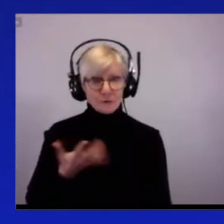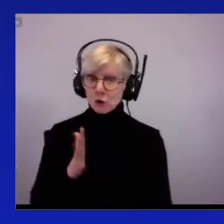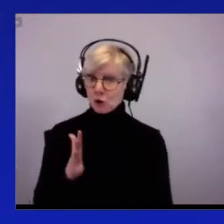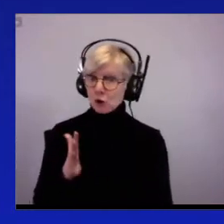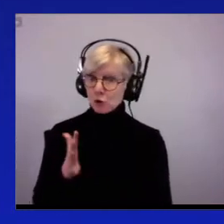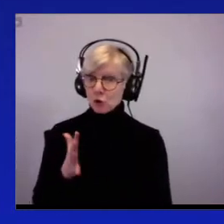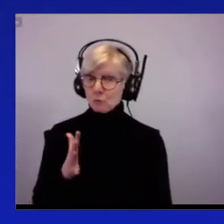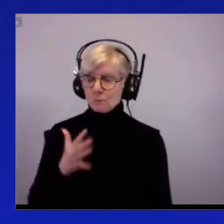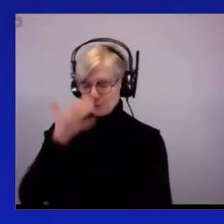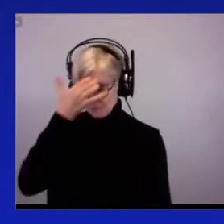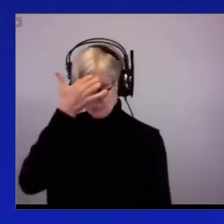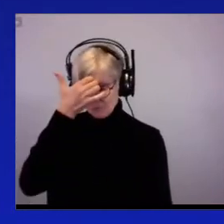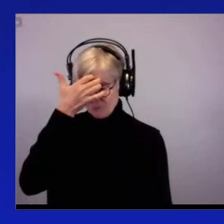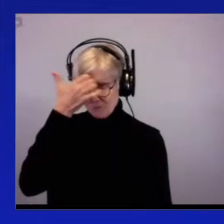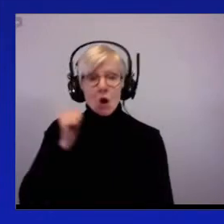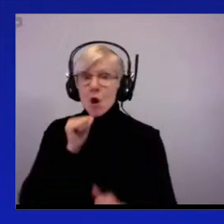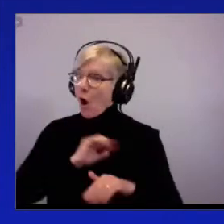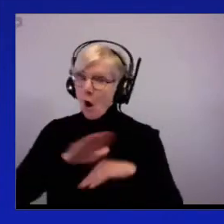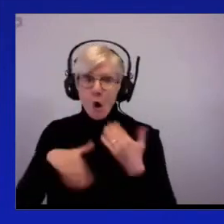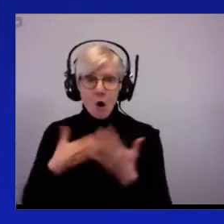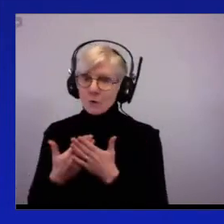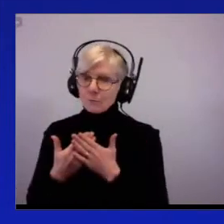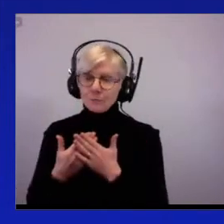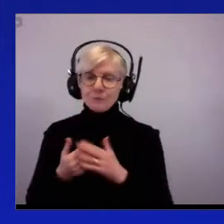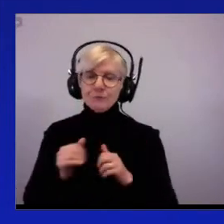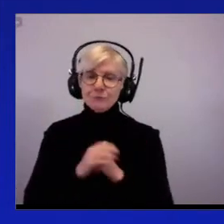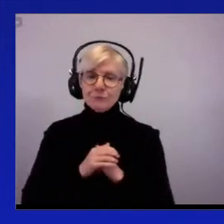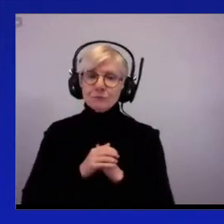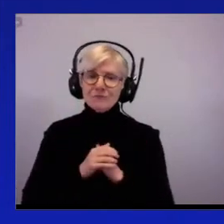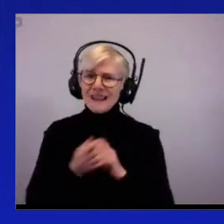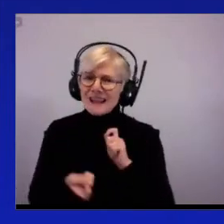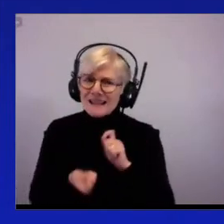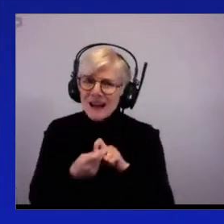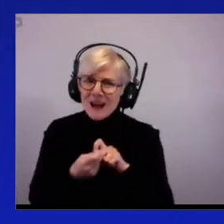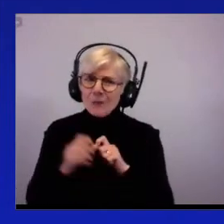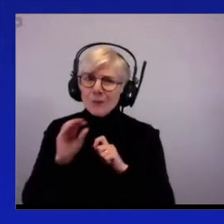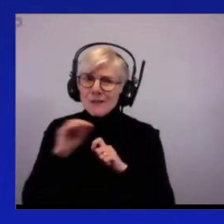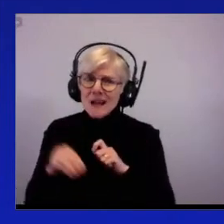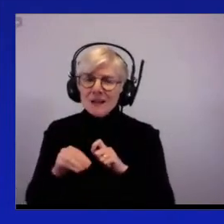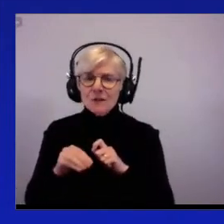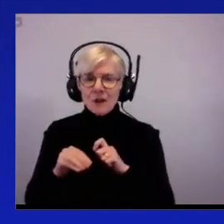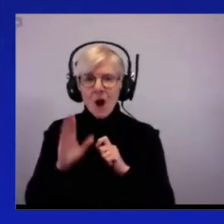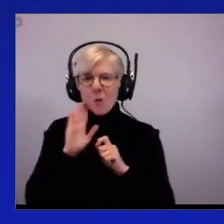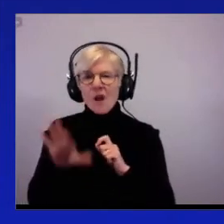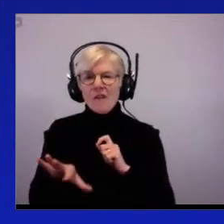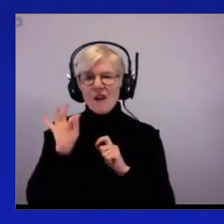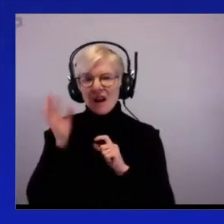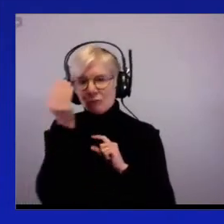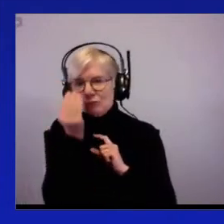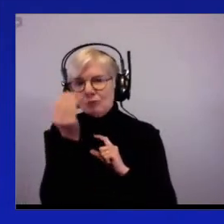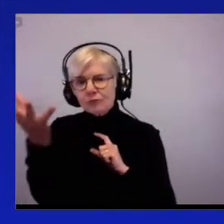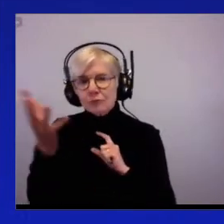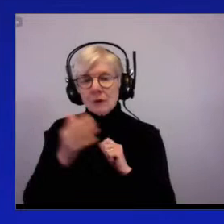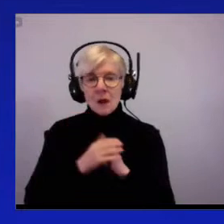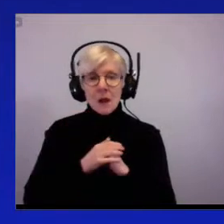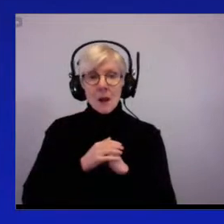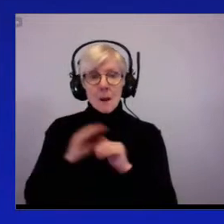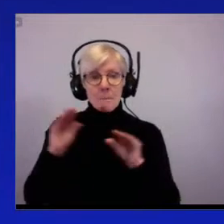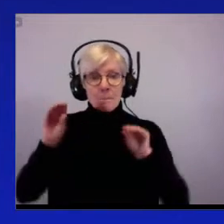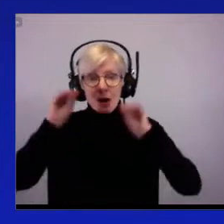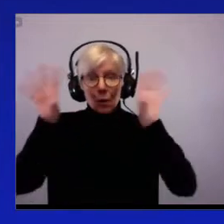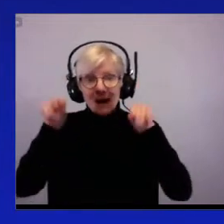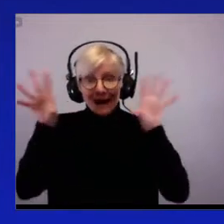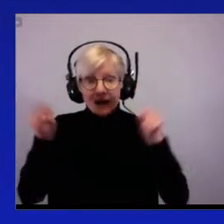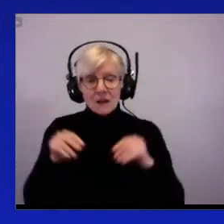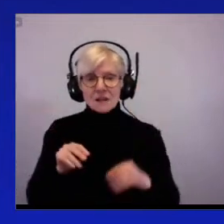Not everyone. It's a small amount. I don't have the exact number, and I can provide that with you. I'll get that for you. But for instance, I know the paramedics, it was only 50